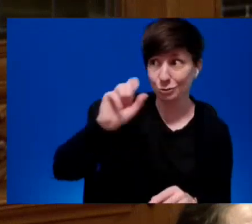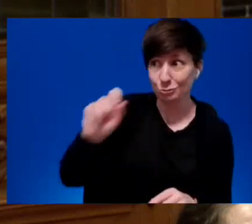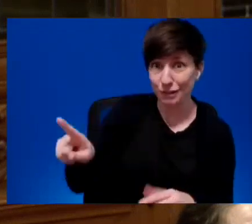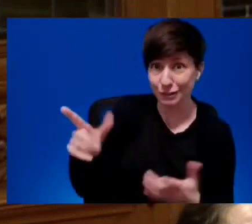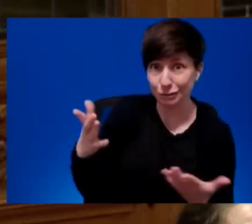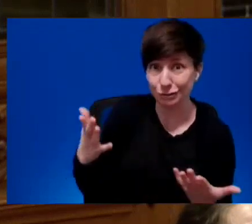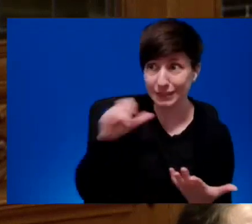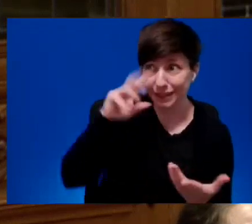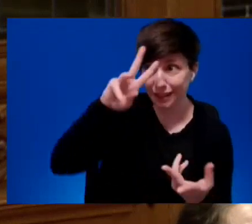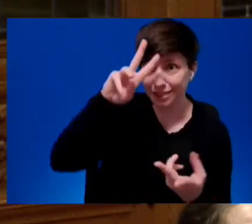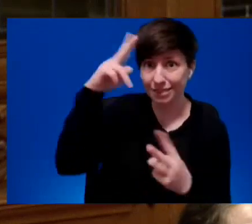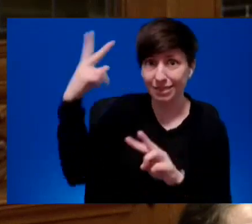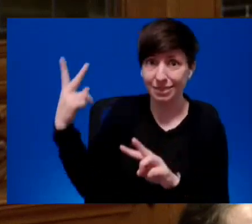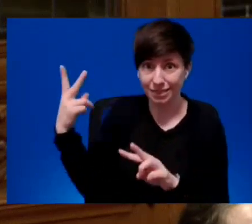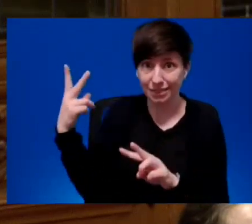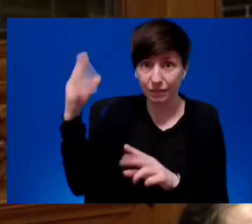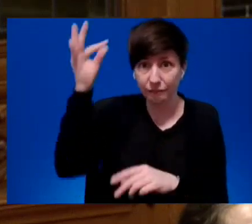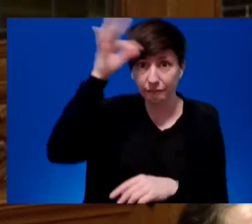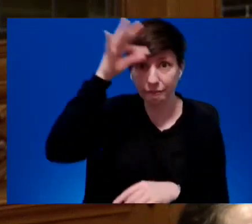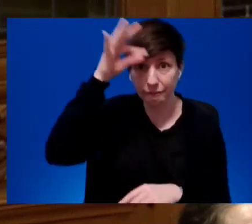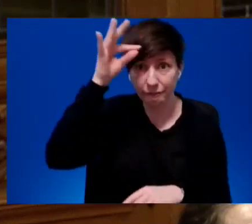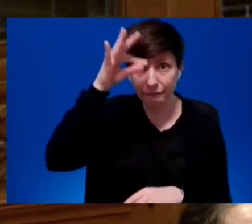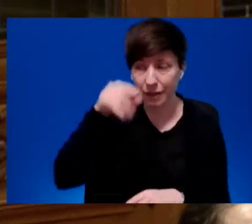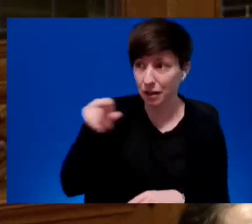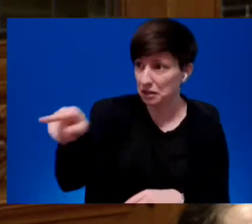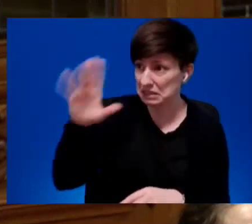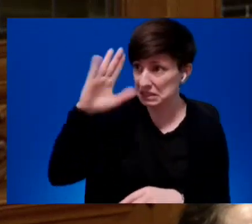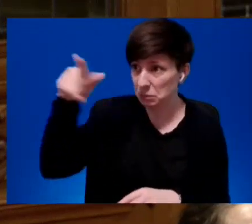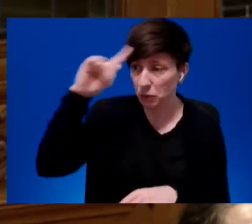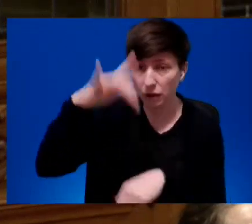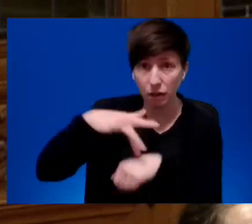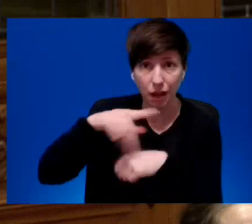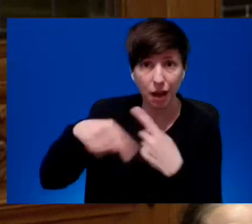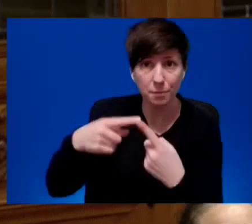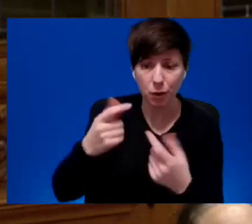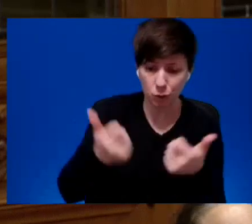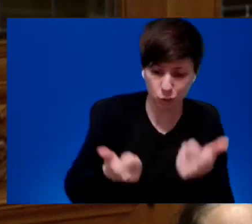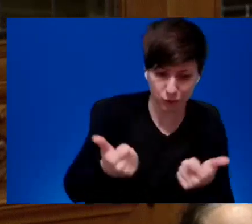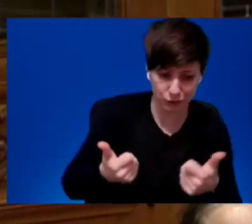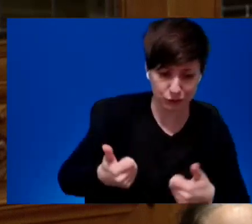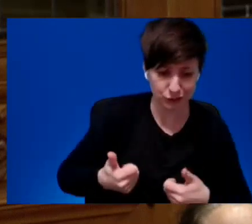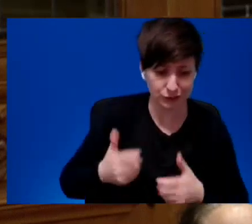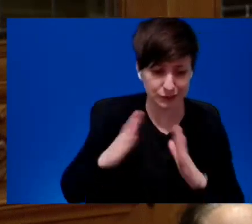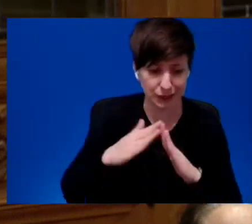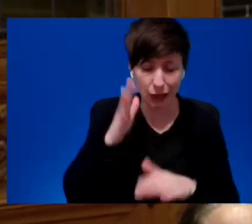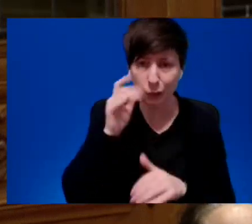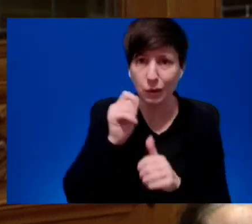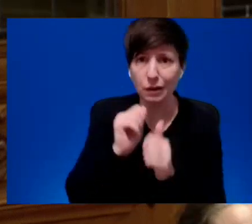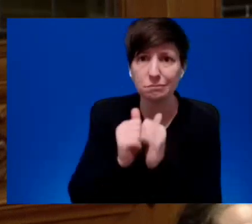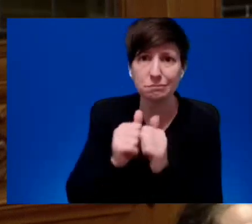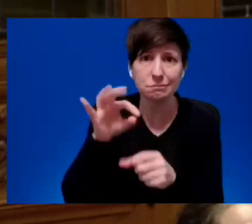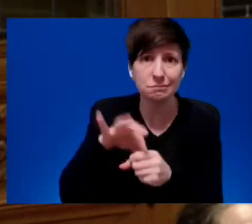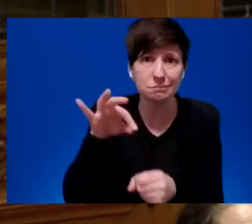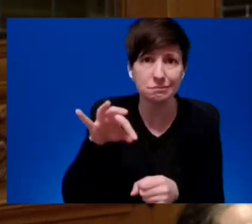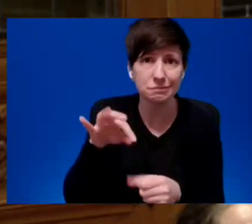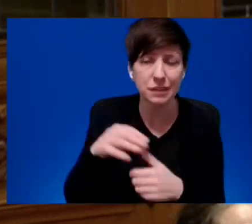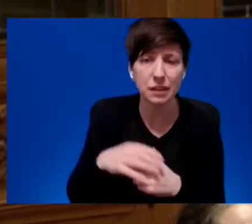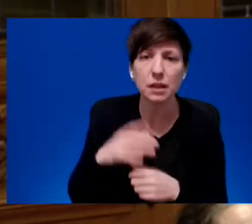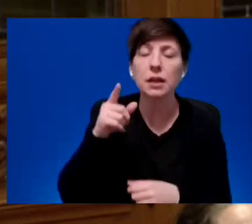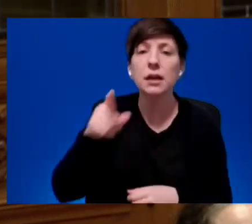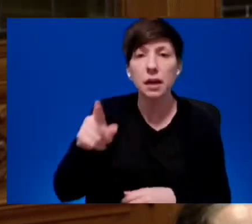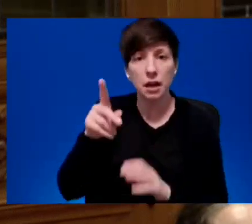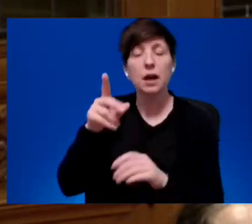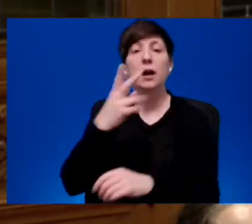with the province's vision for affordable housing. The province is providing grants to build laneway homes,